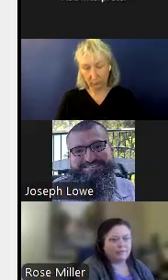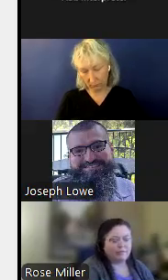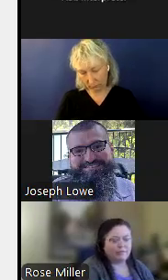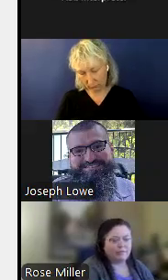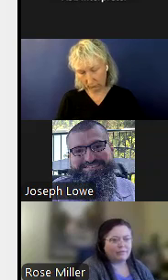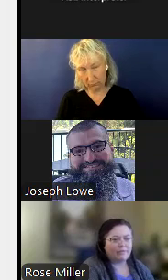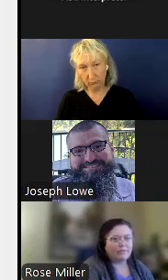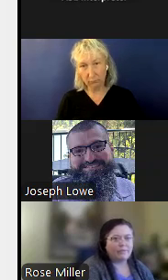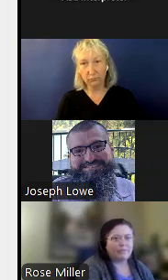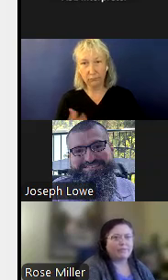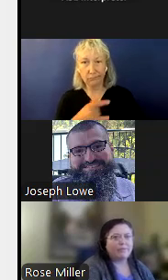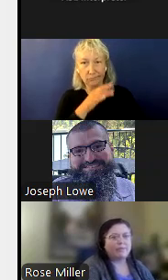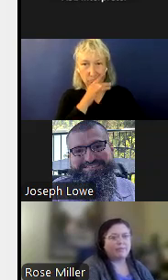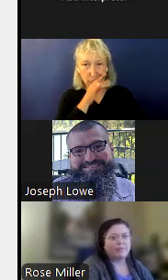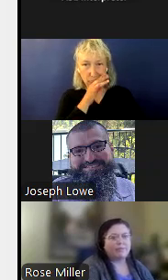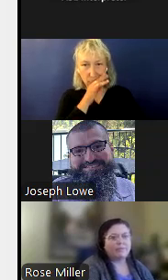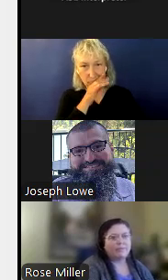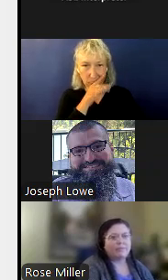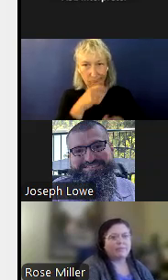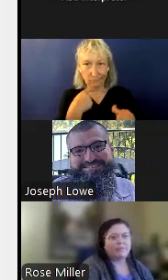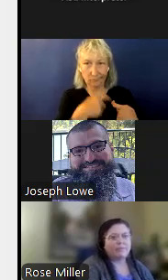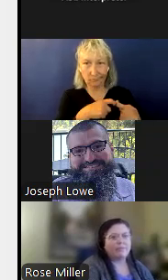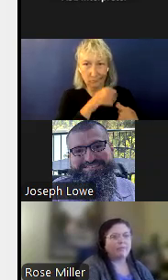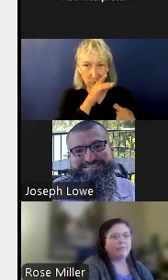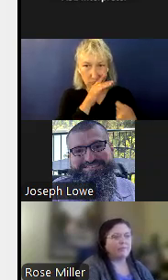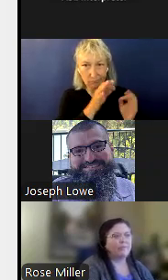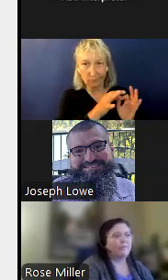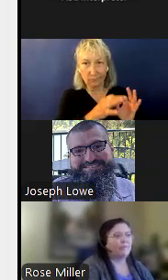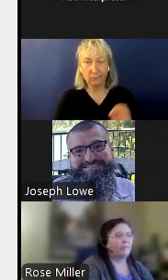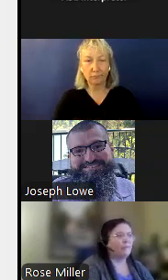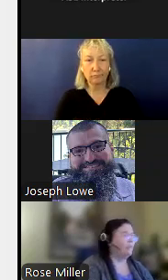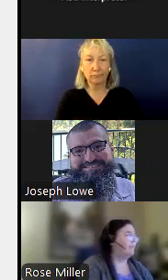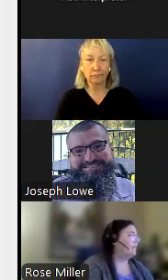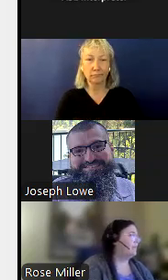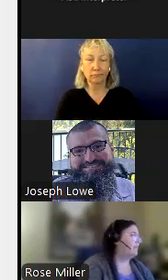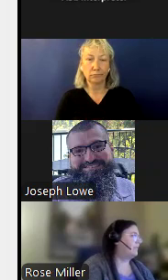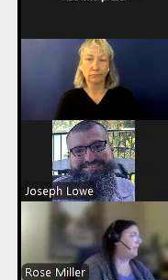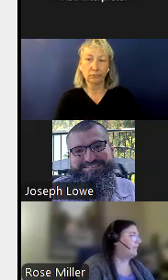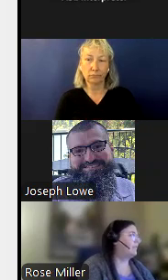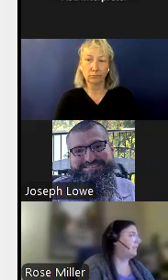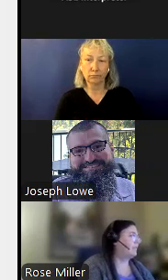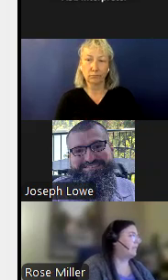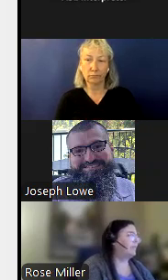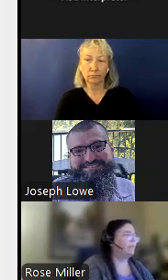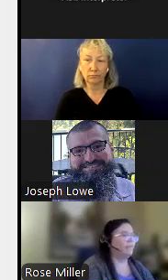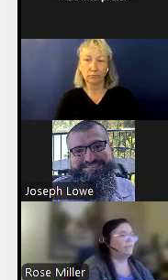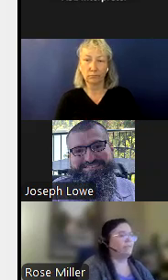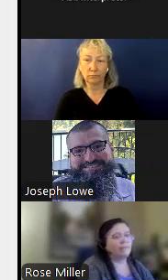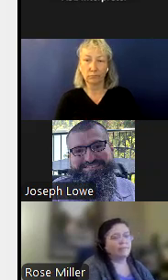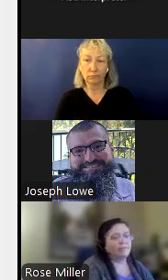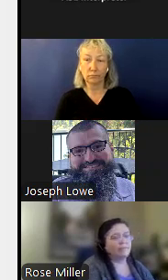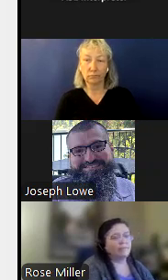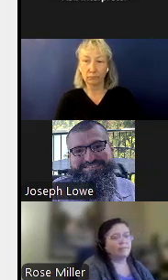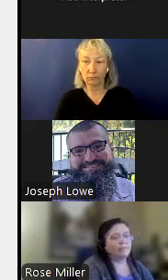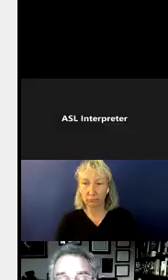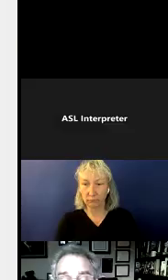Si necesita interpretación en español, hay un icono en la parte inferior de su pantalla con un globo terráqueo que dice